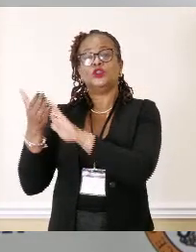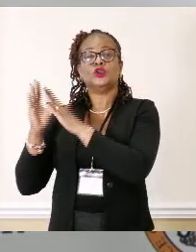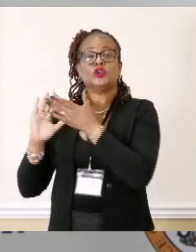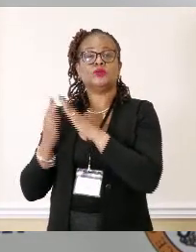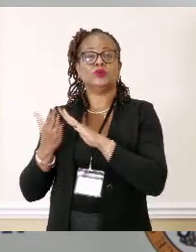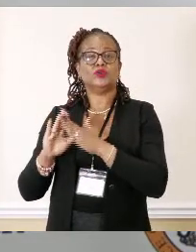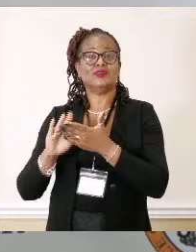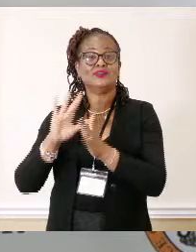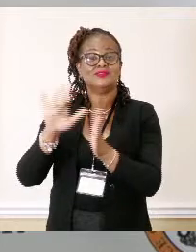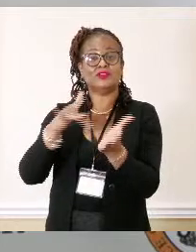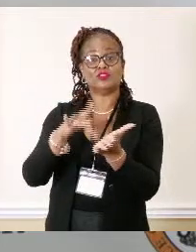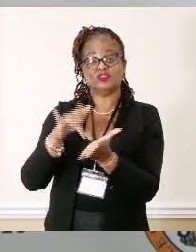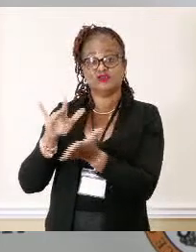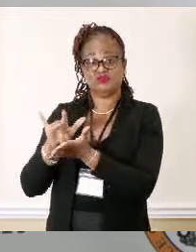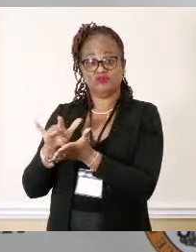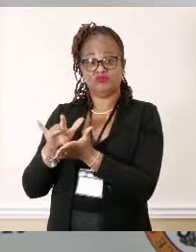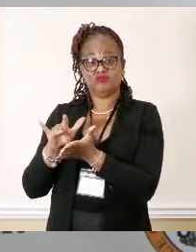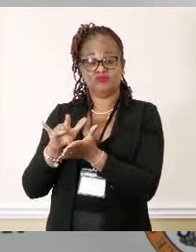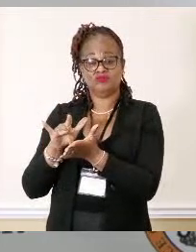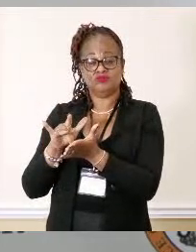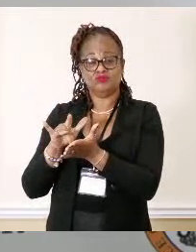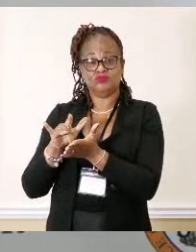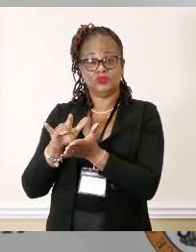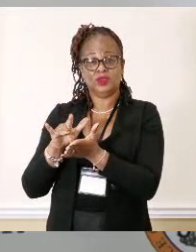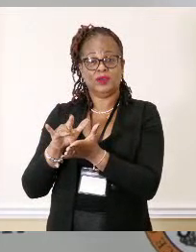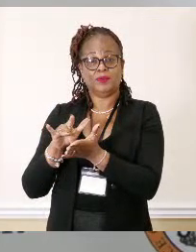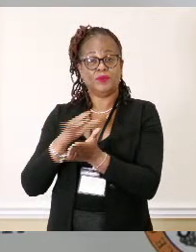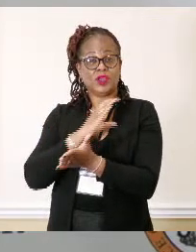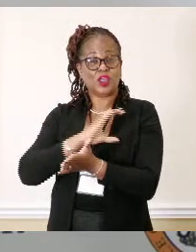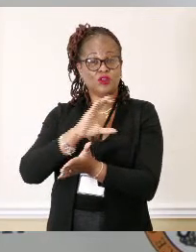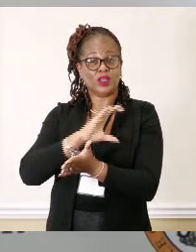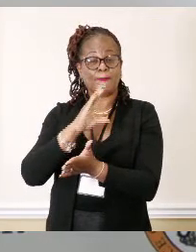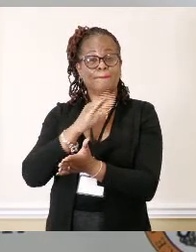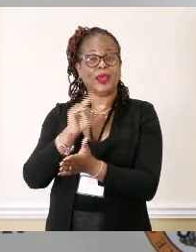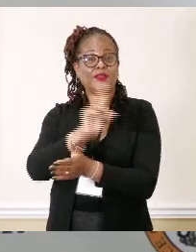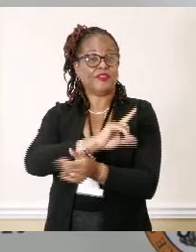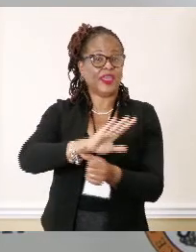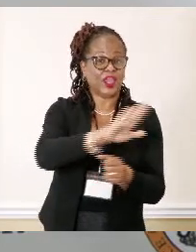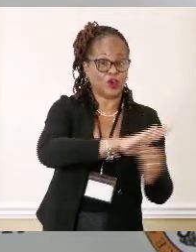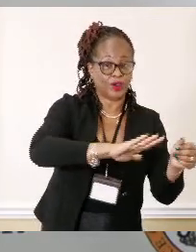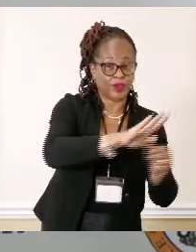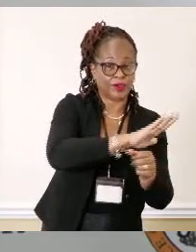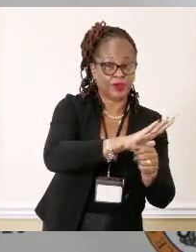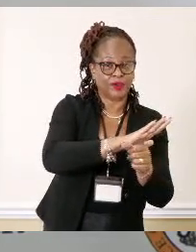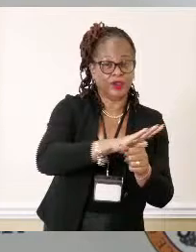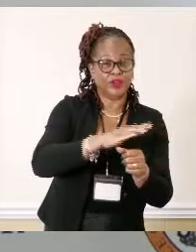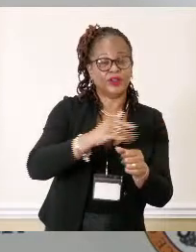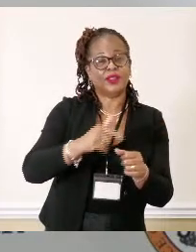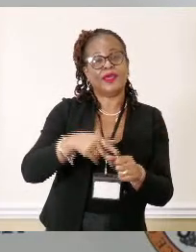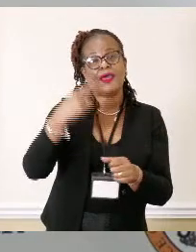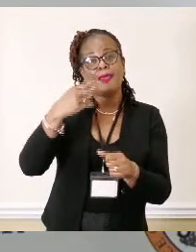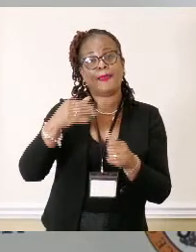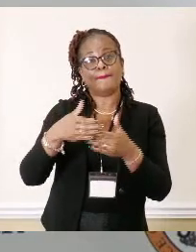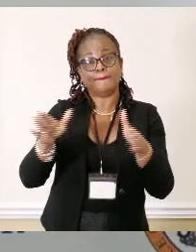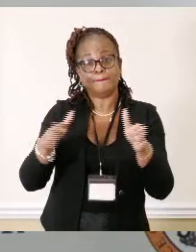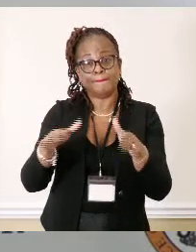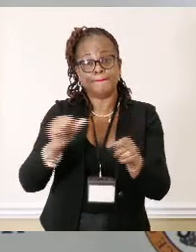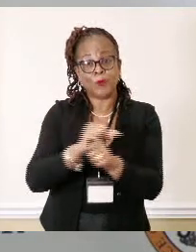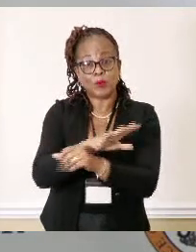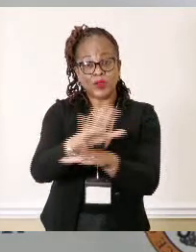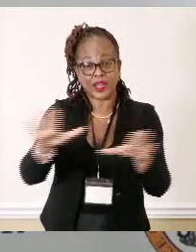vaccine centers are characterized by their proximity to high-density population